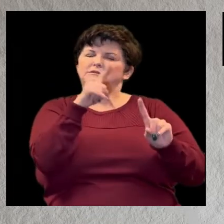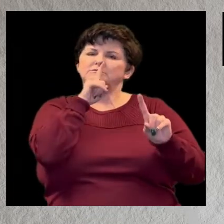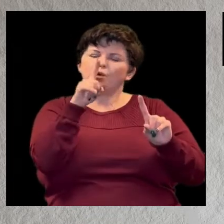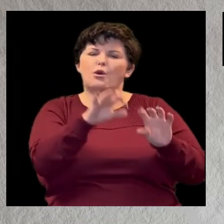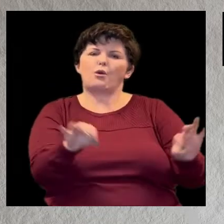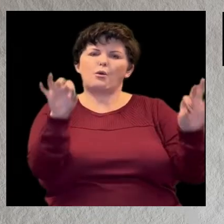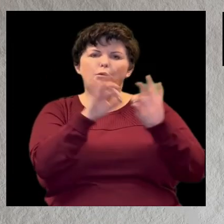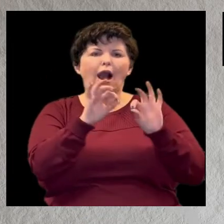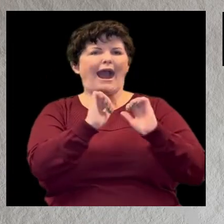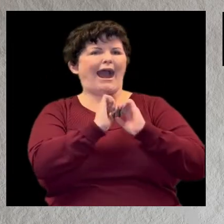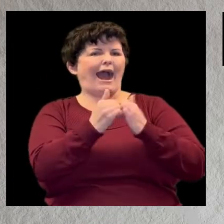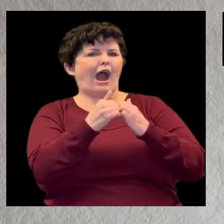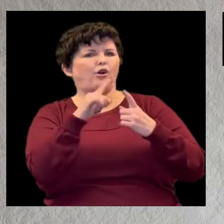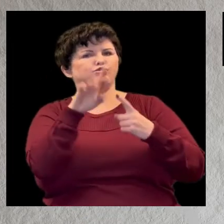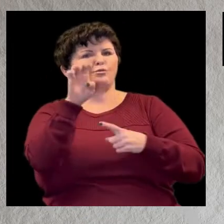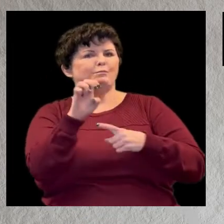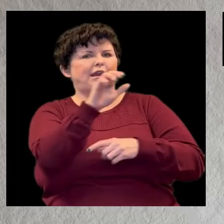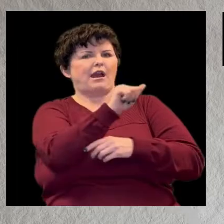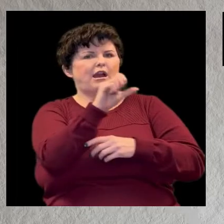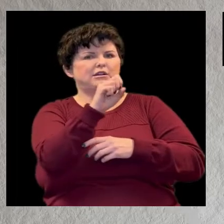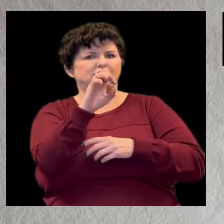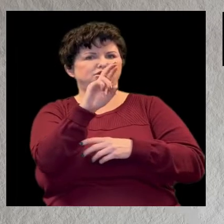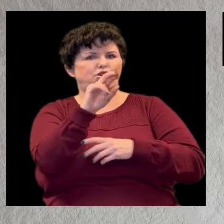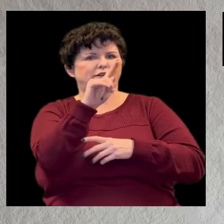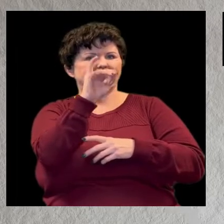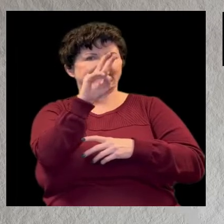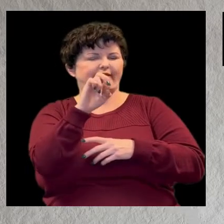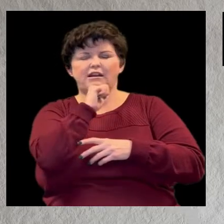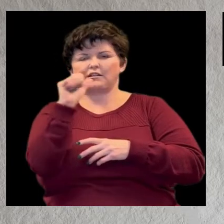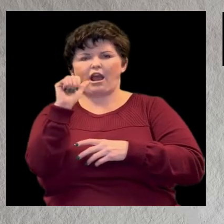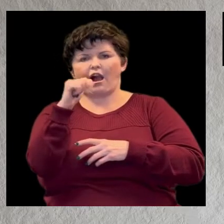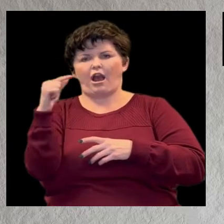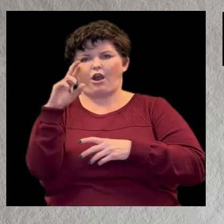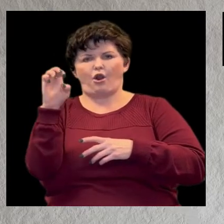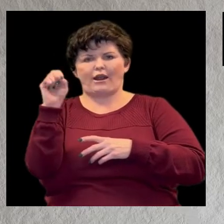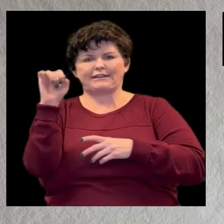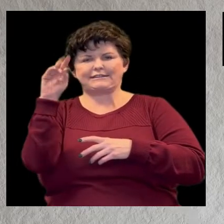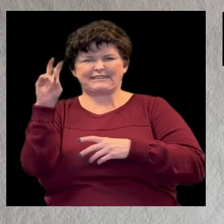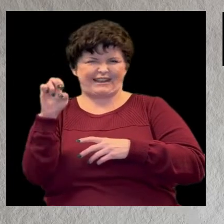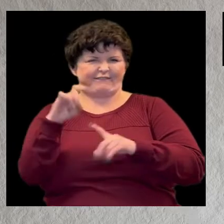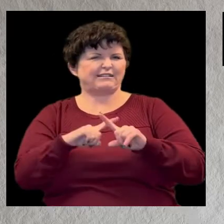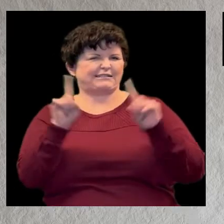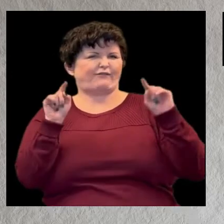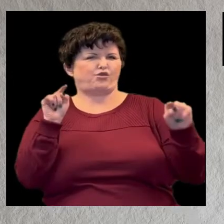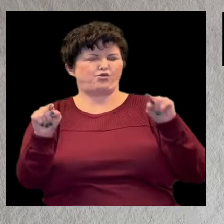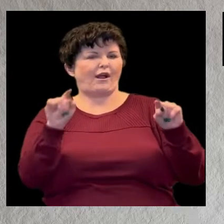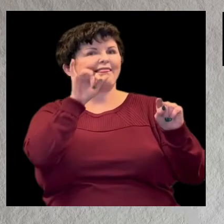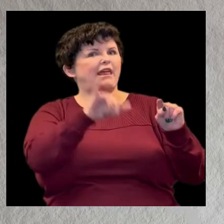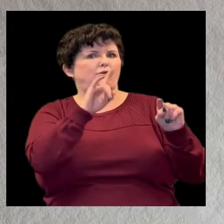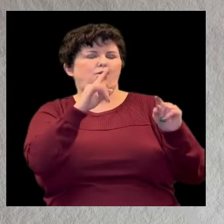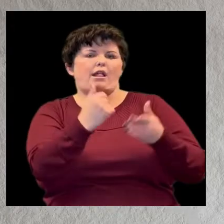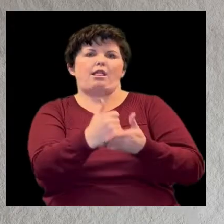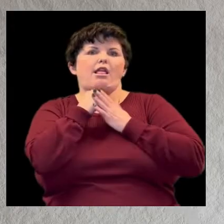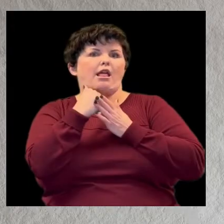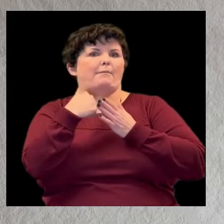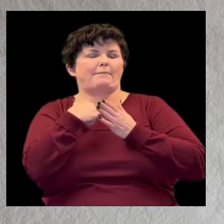be assertive and not aggressive. And this skill has been really helpful for me. So one of the